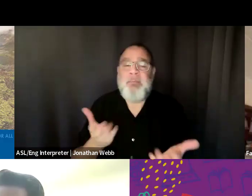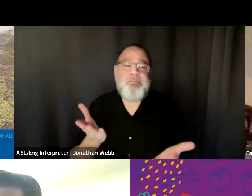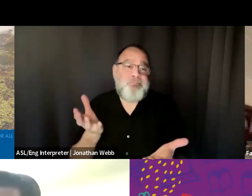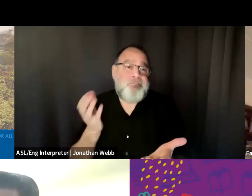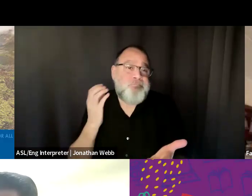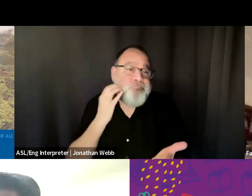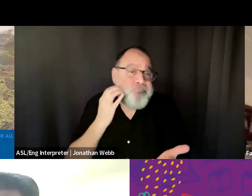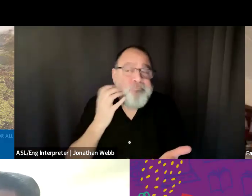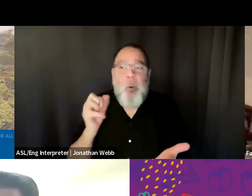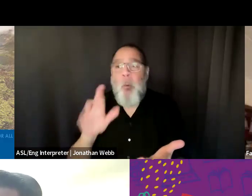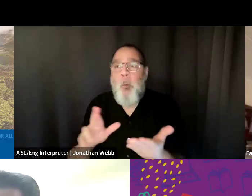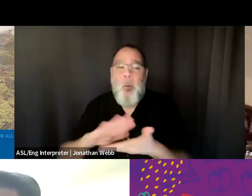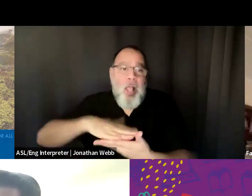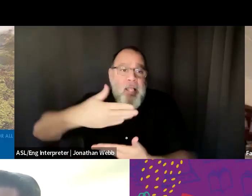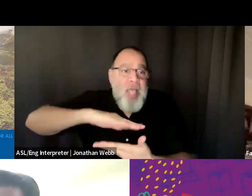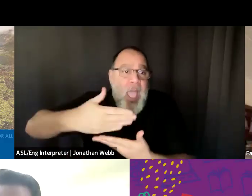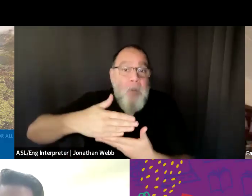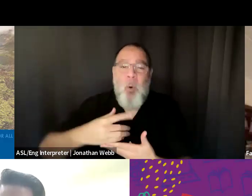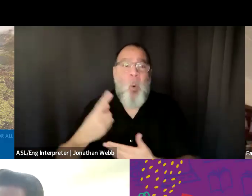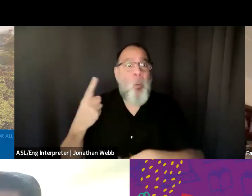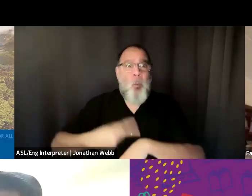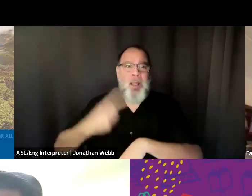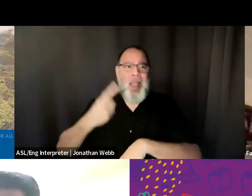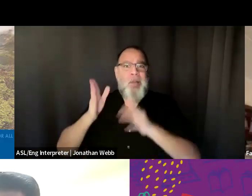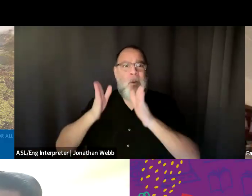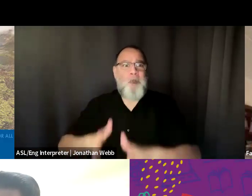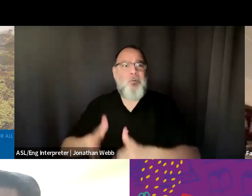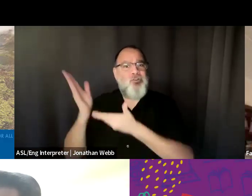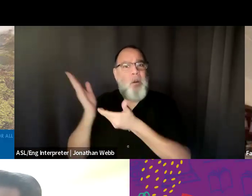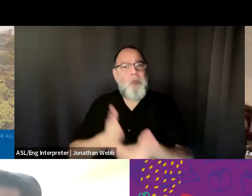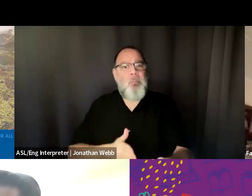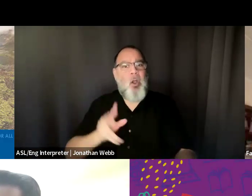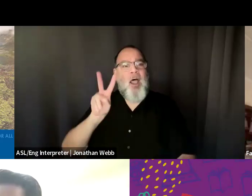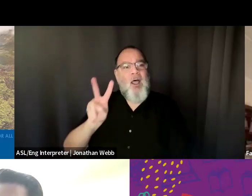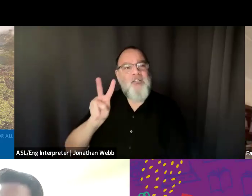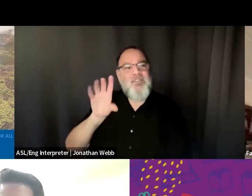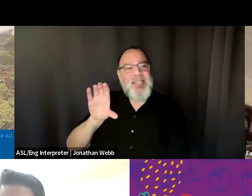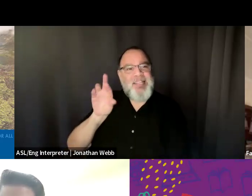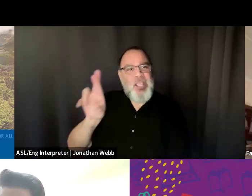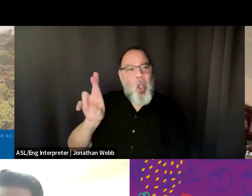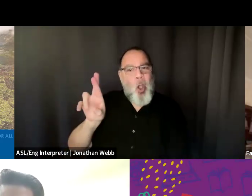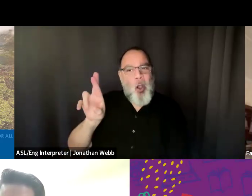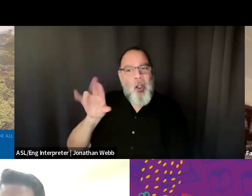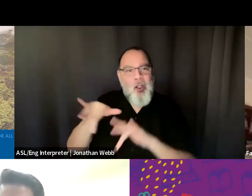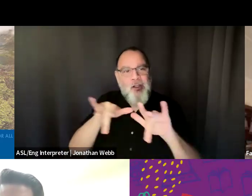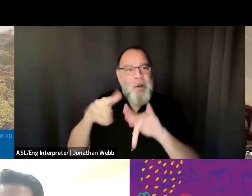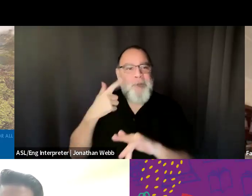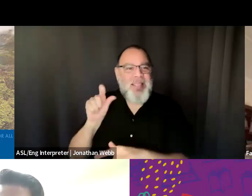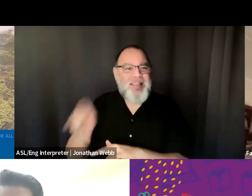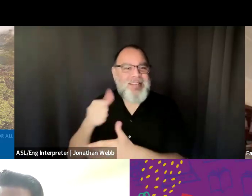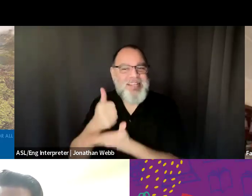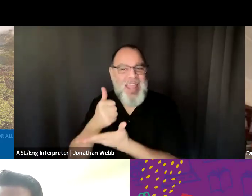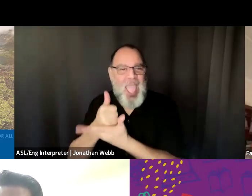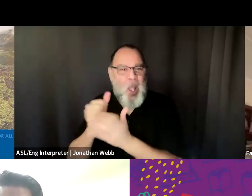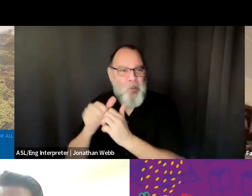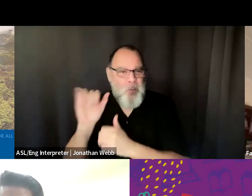used to work these. I once had a person bring in a VCR player because they didn't need help programming that. But yeah, our library staff help